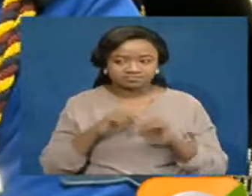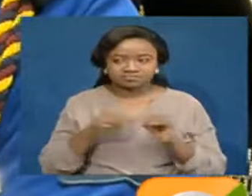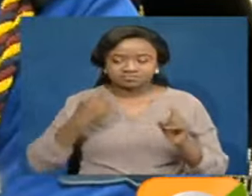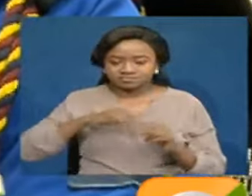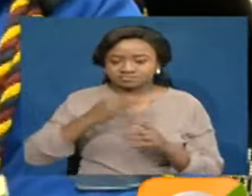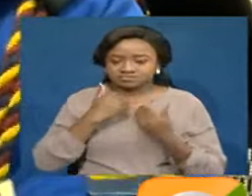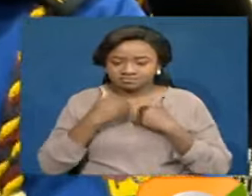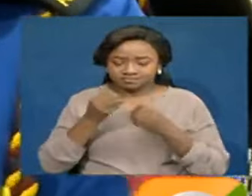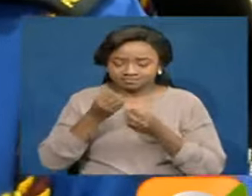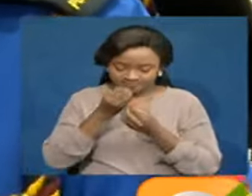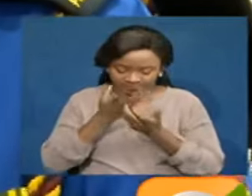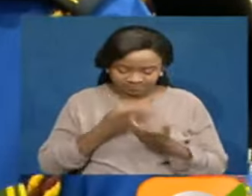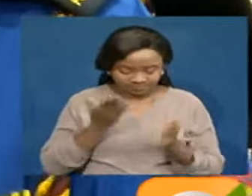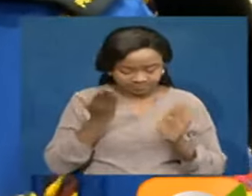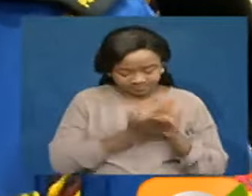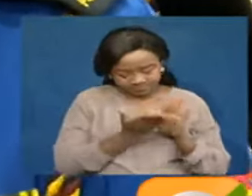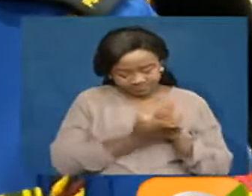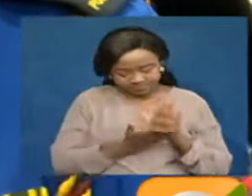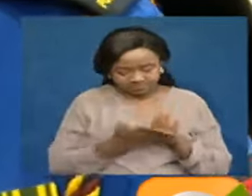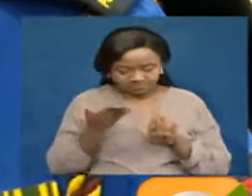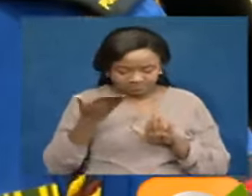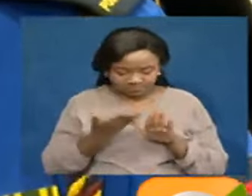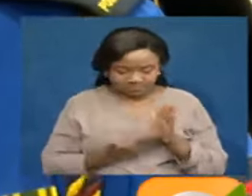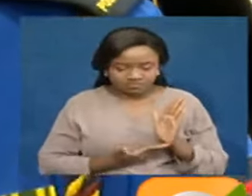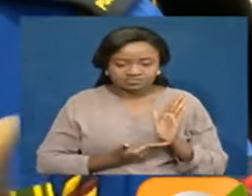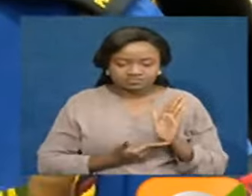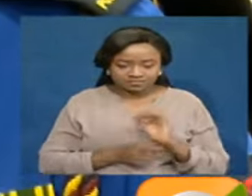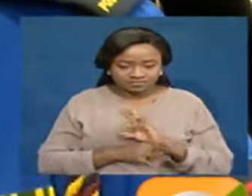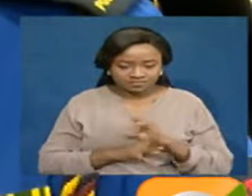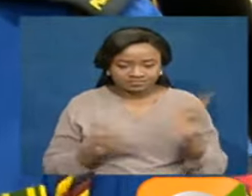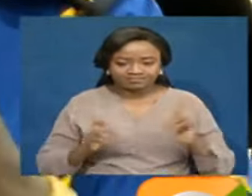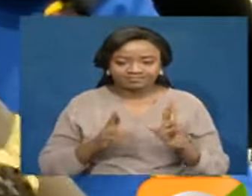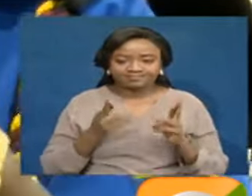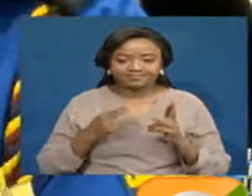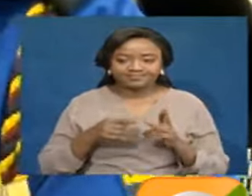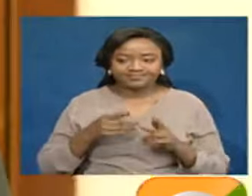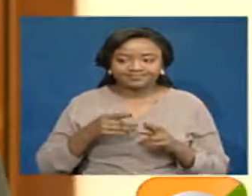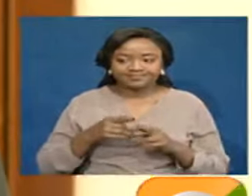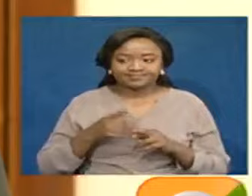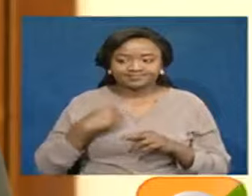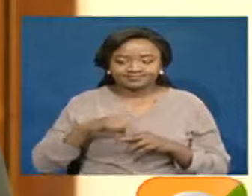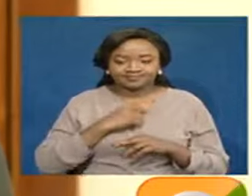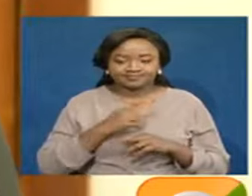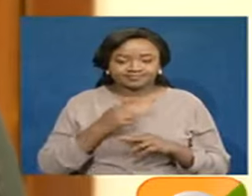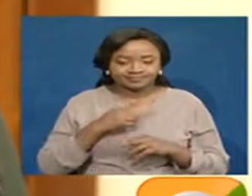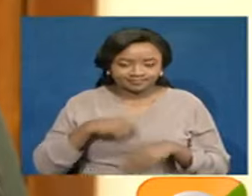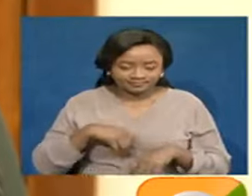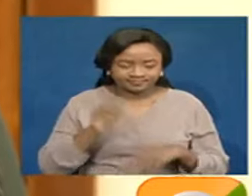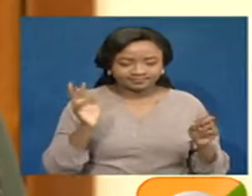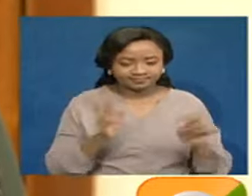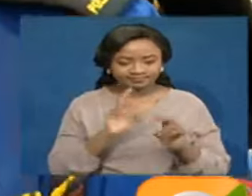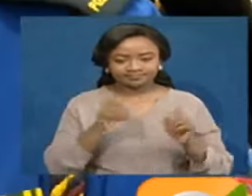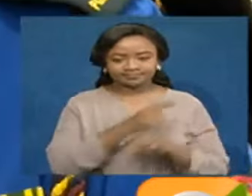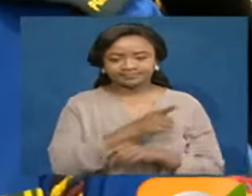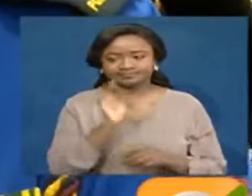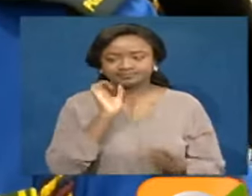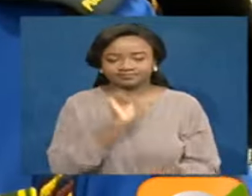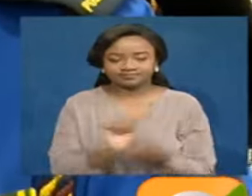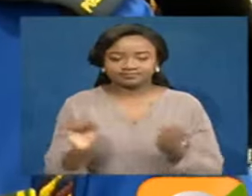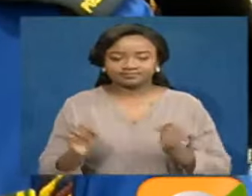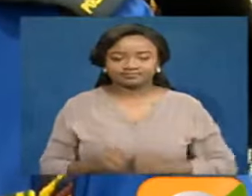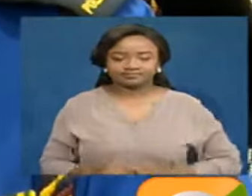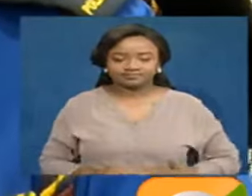information, we had everything, all the necessary details, and they were pursued later and they were brought before the court of law.